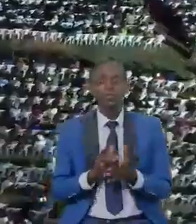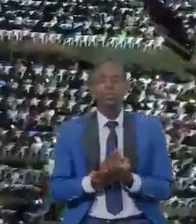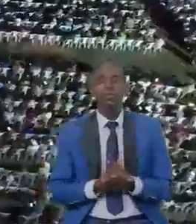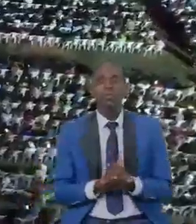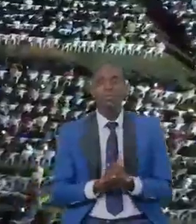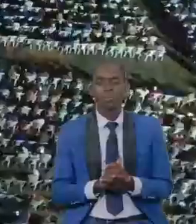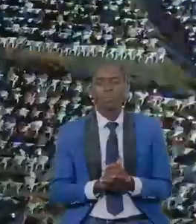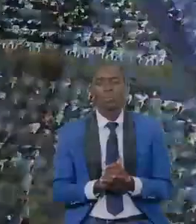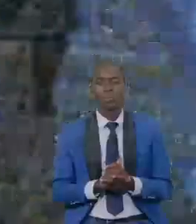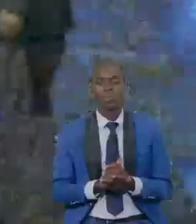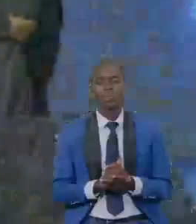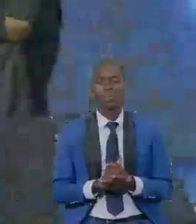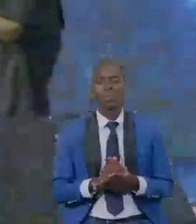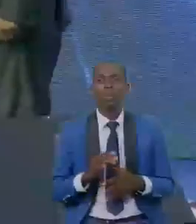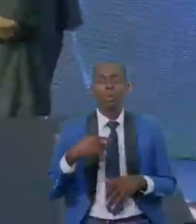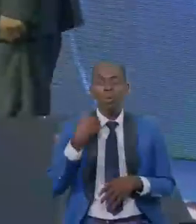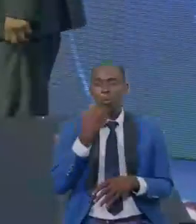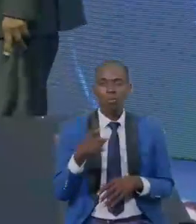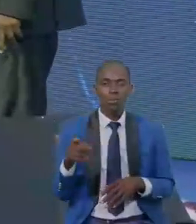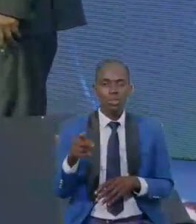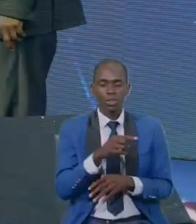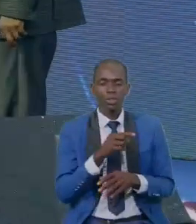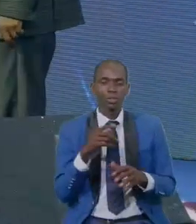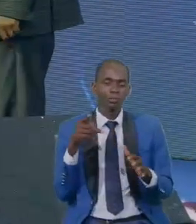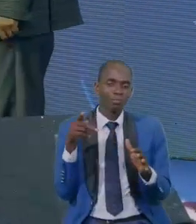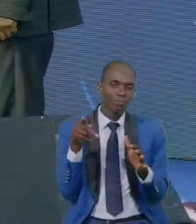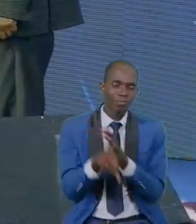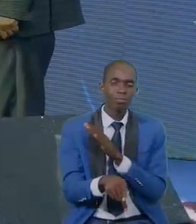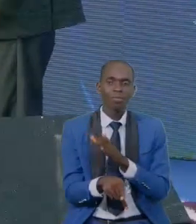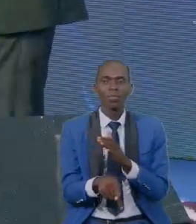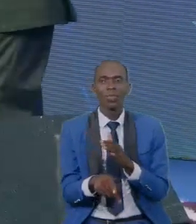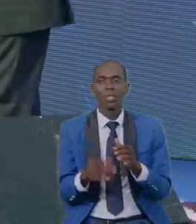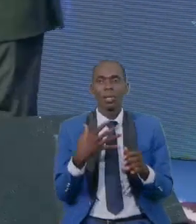whom ye slew on hand on a tree.